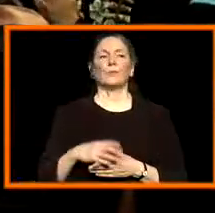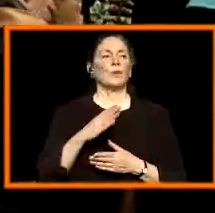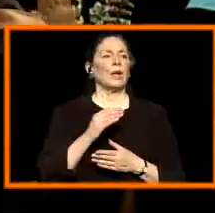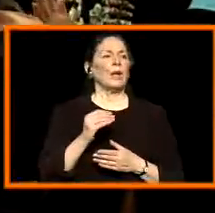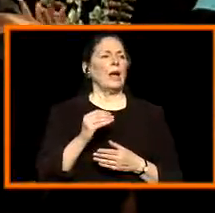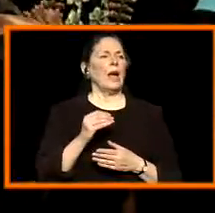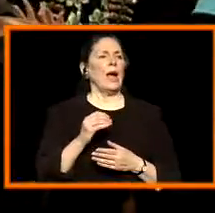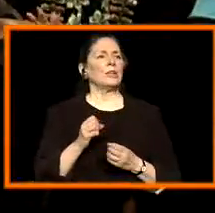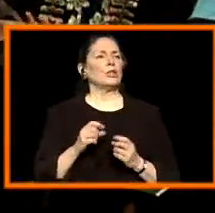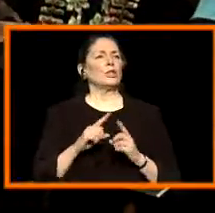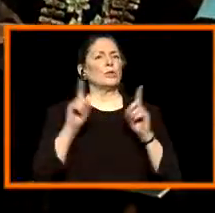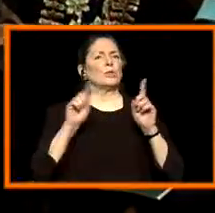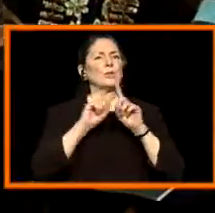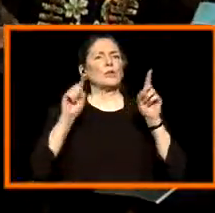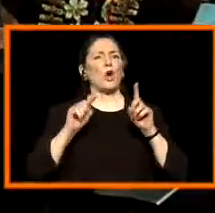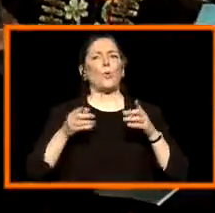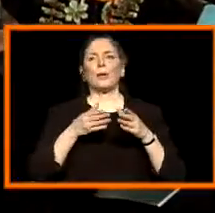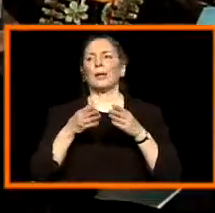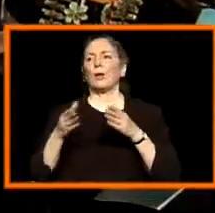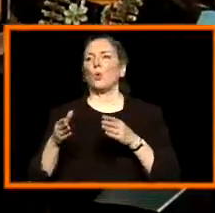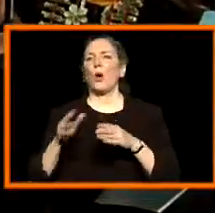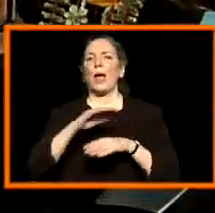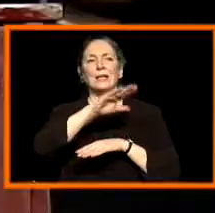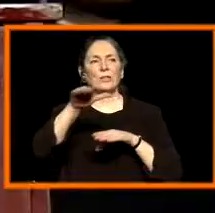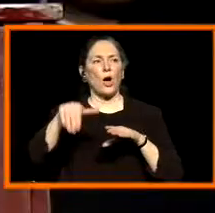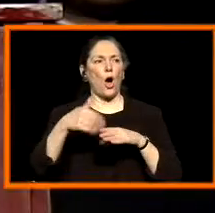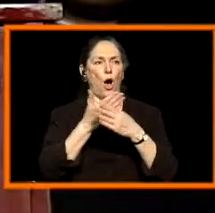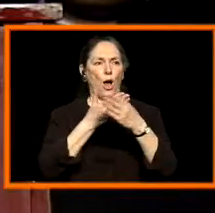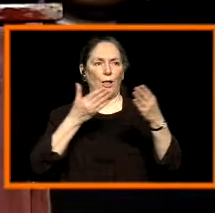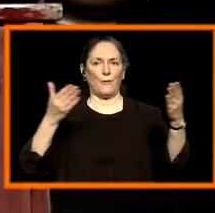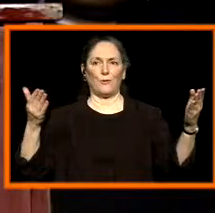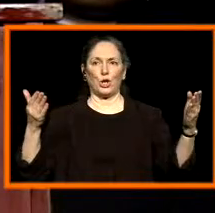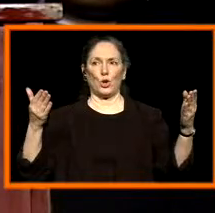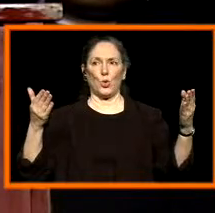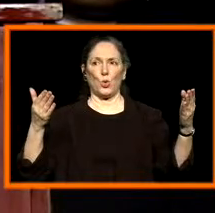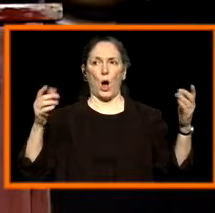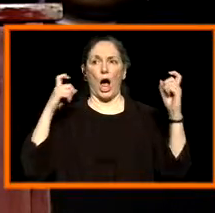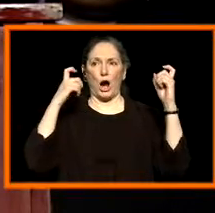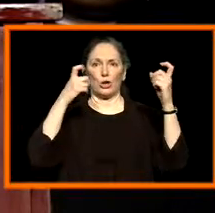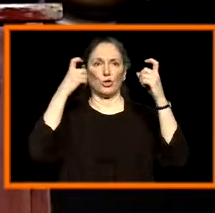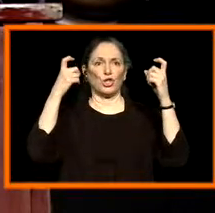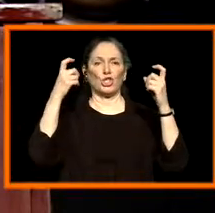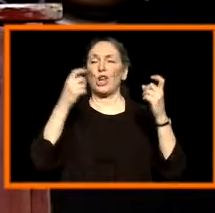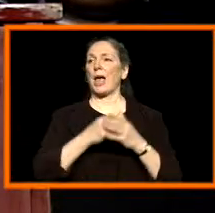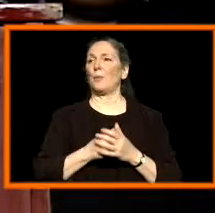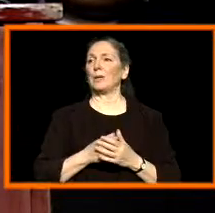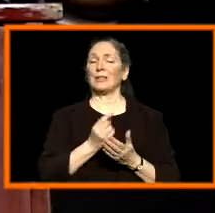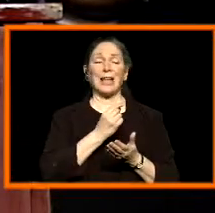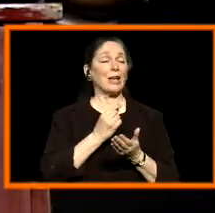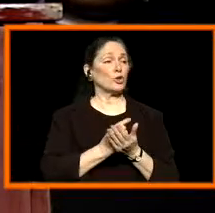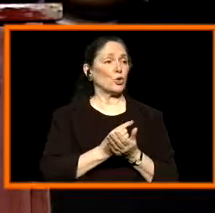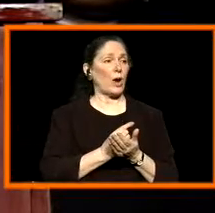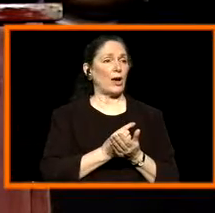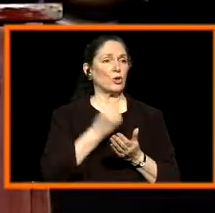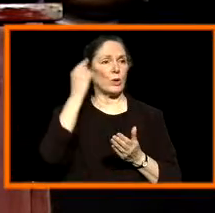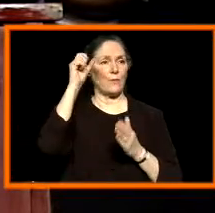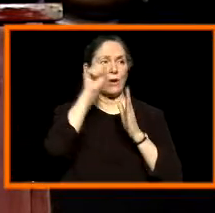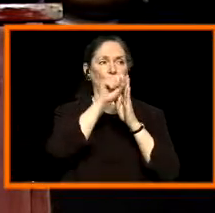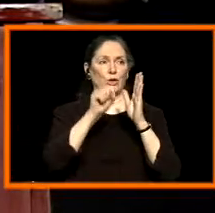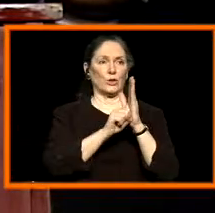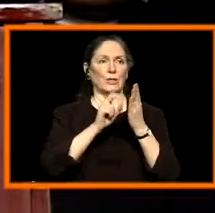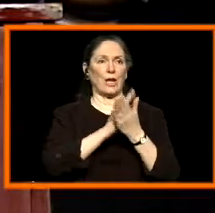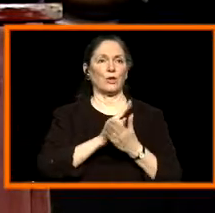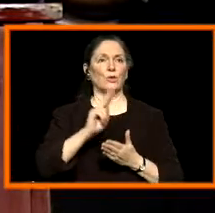In so many ways, all of you are champions. And as graduates of Governor